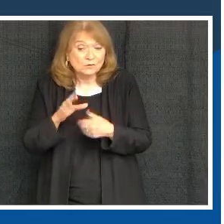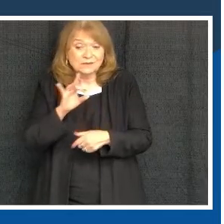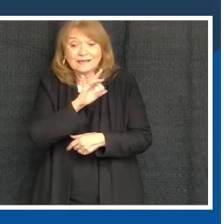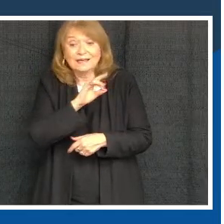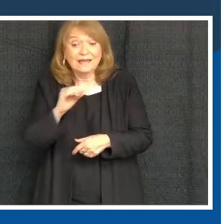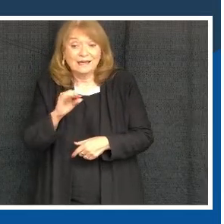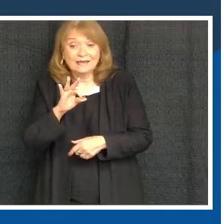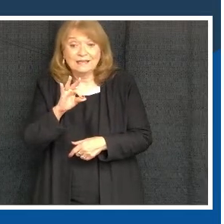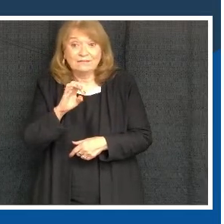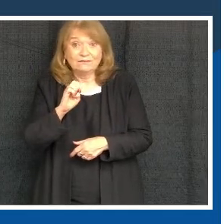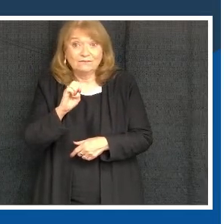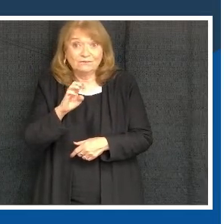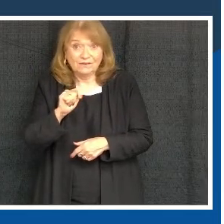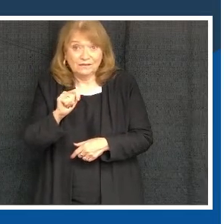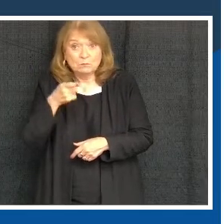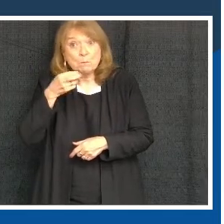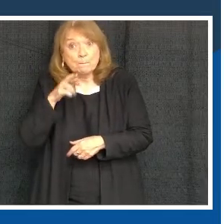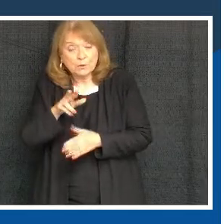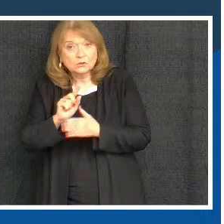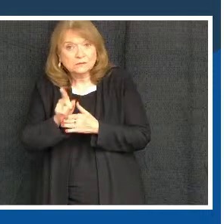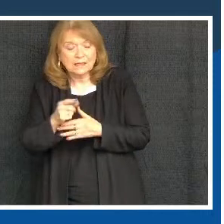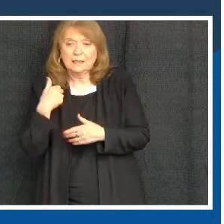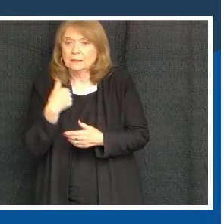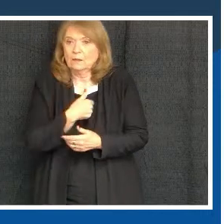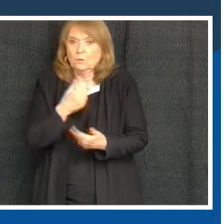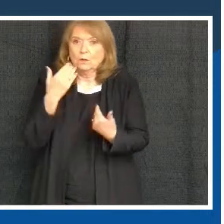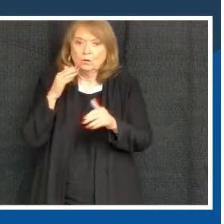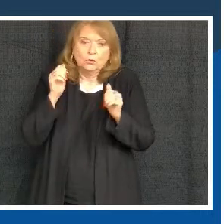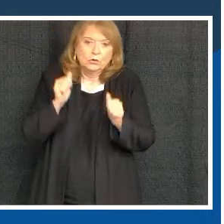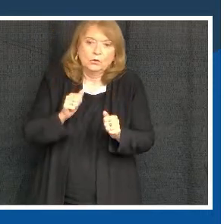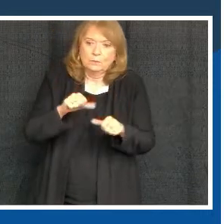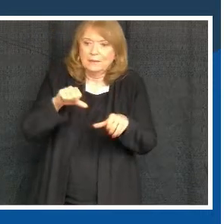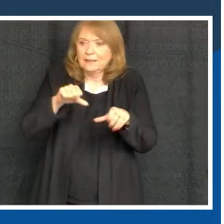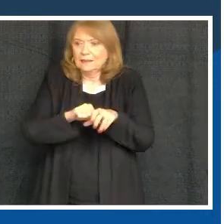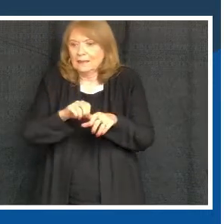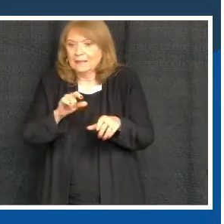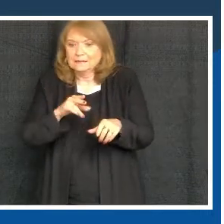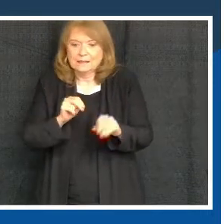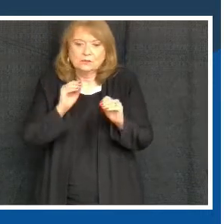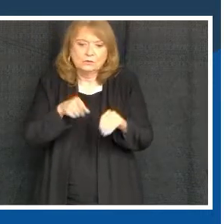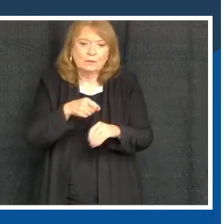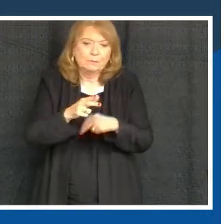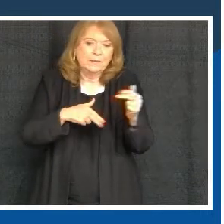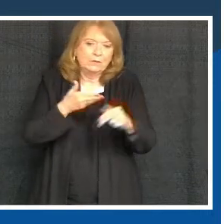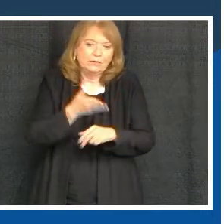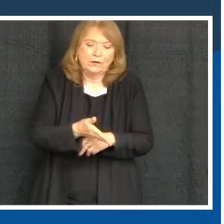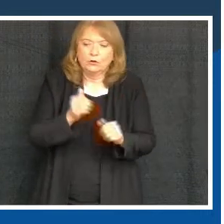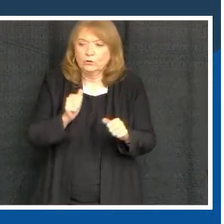second. We're talking about, we don't know, it could be a gas station, it could be a truck stop.